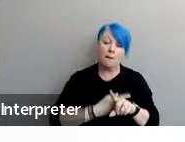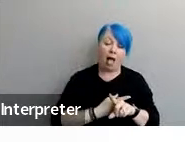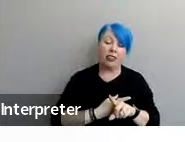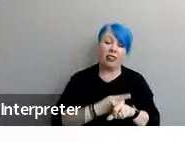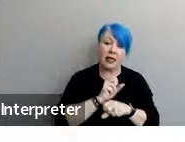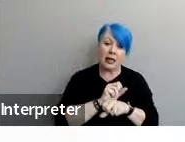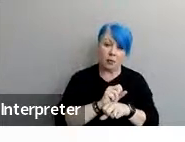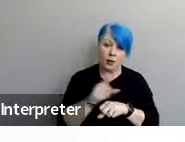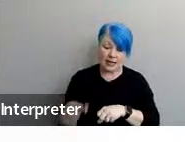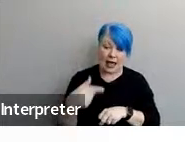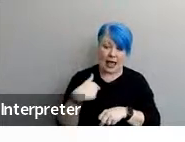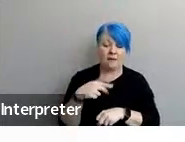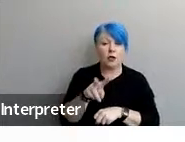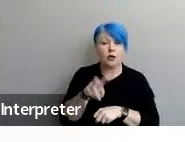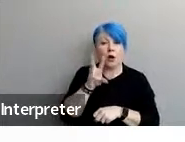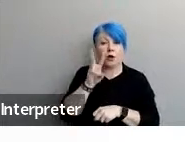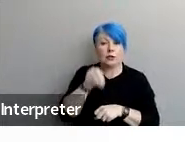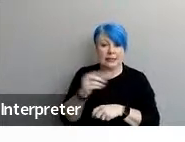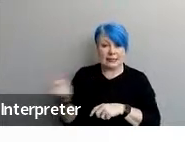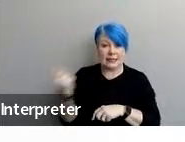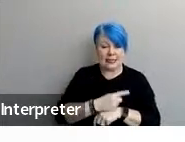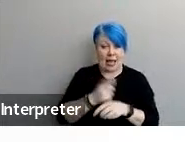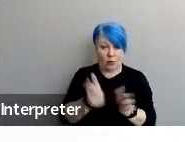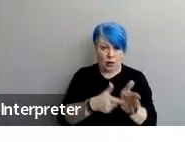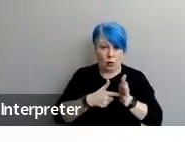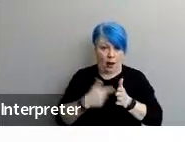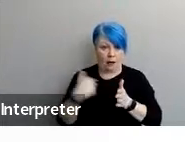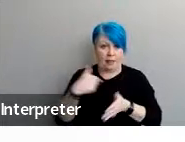a 260-day requirement that we work.